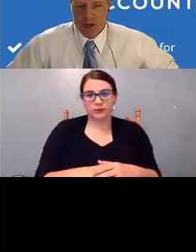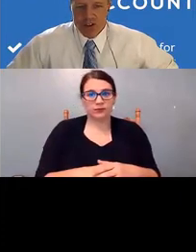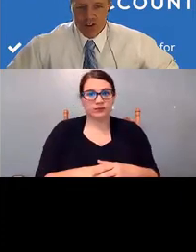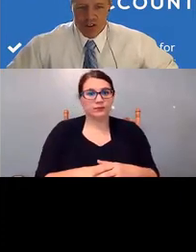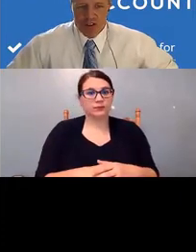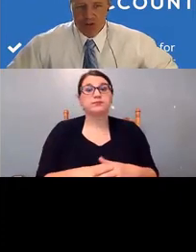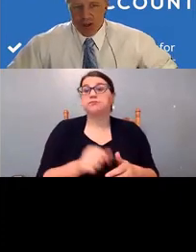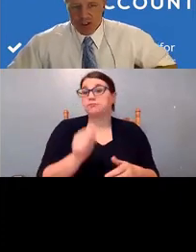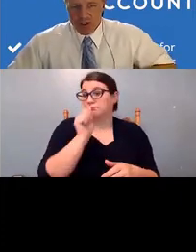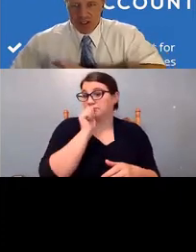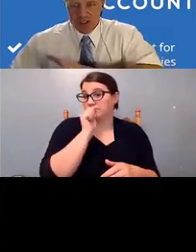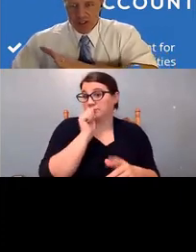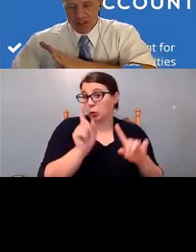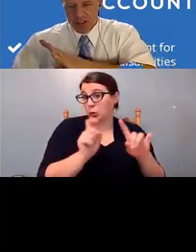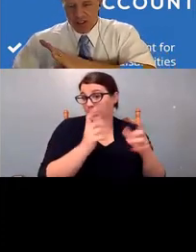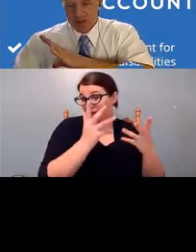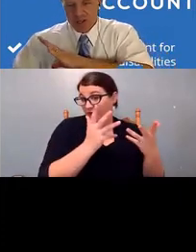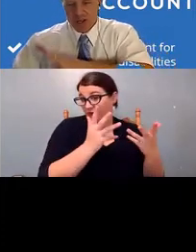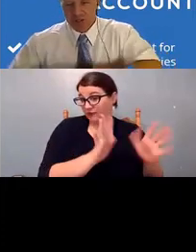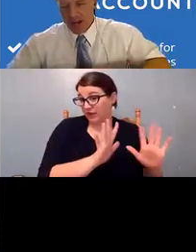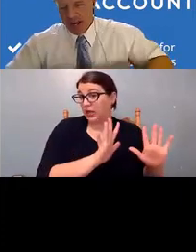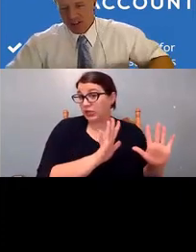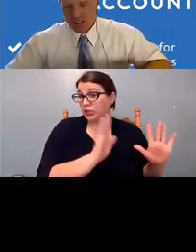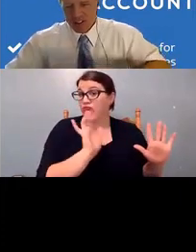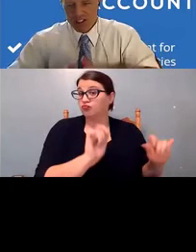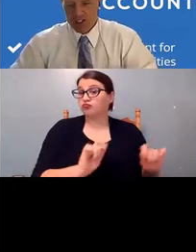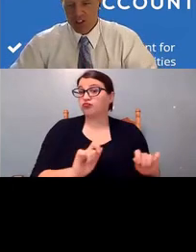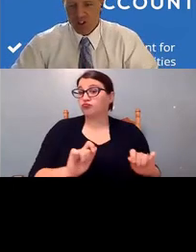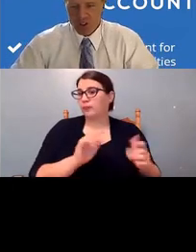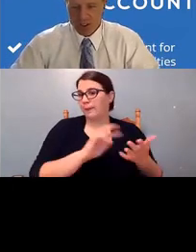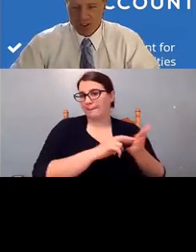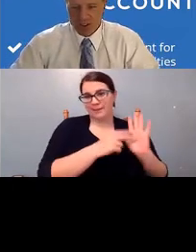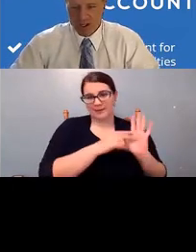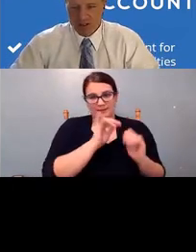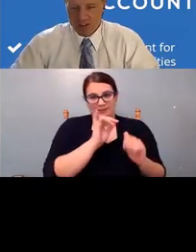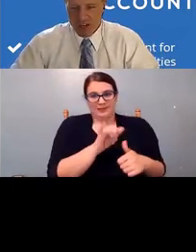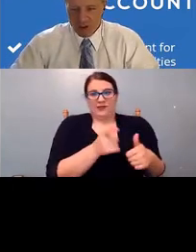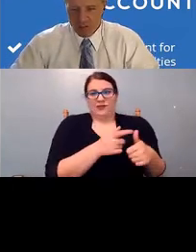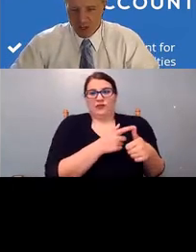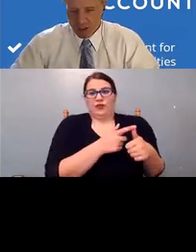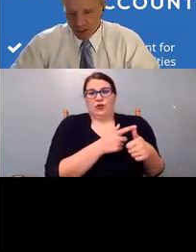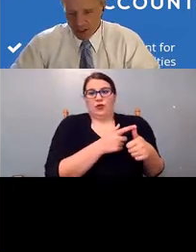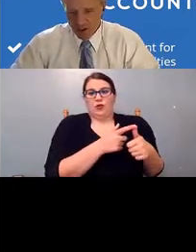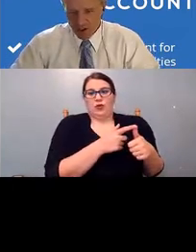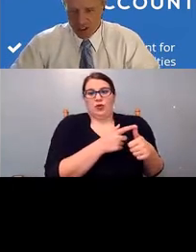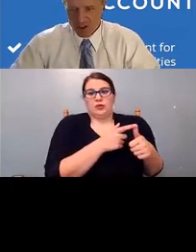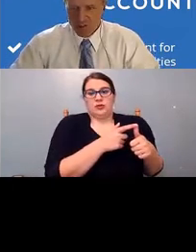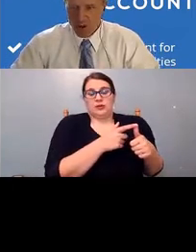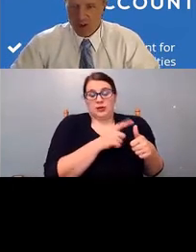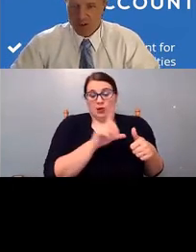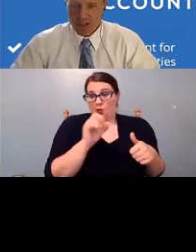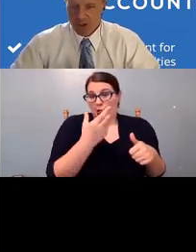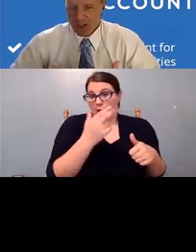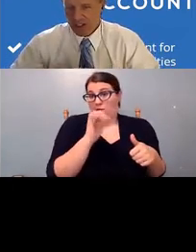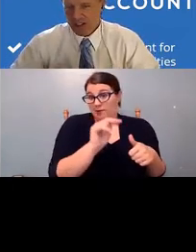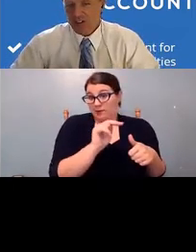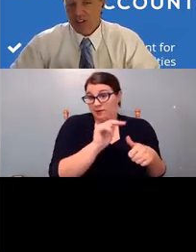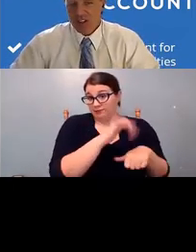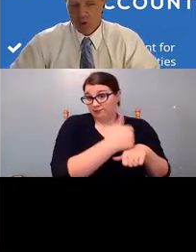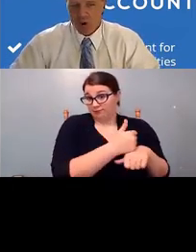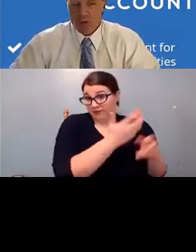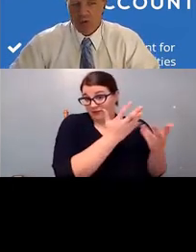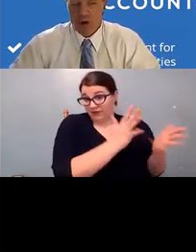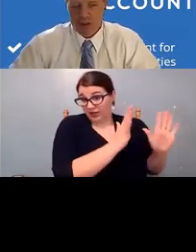security questions, you've basically gotten past the initial, I've established my login credentials part. Now we're getting